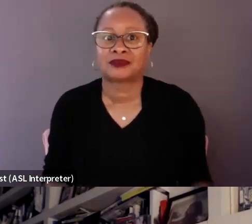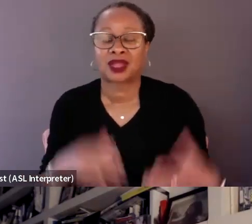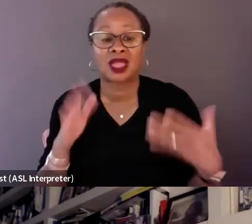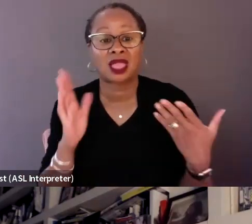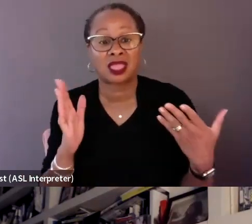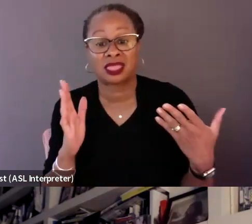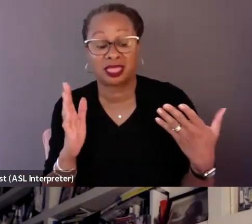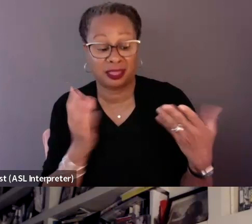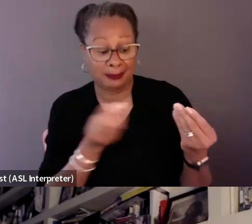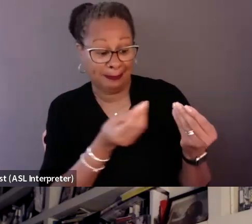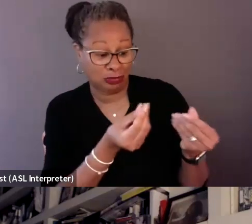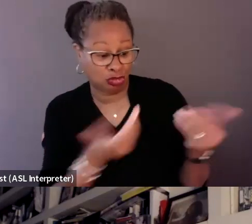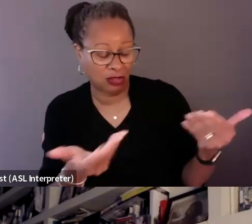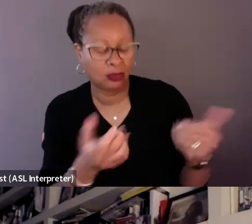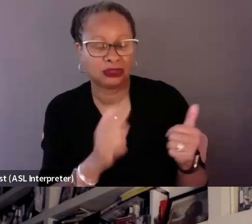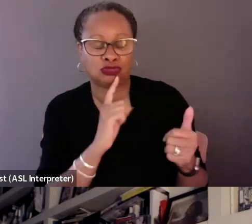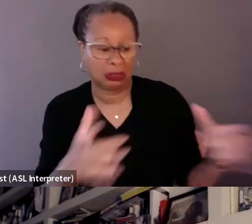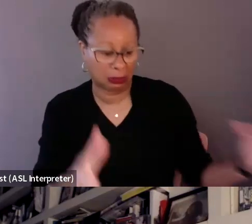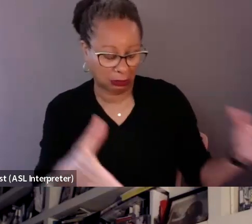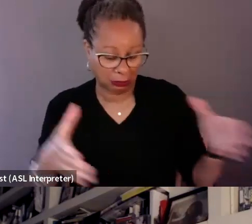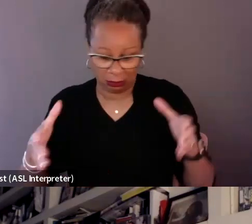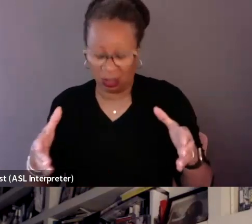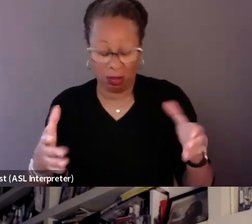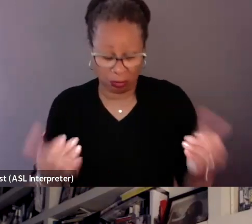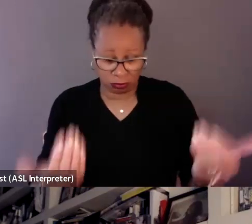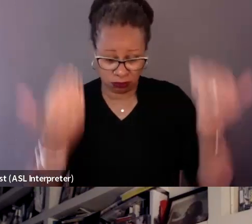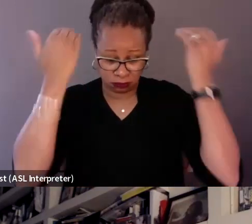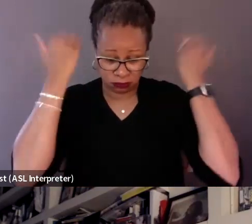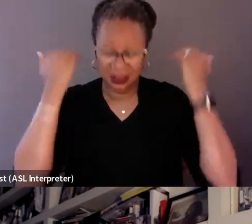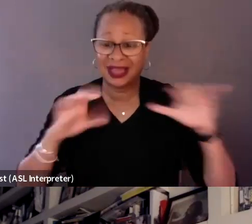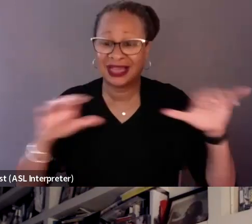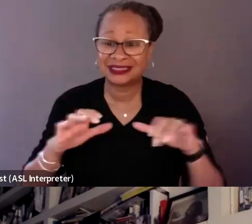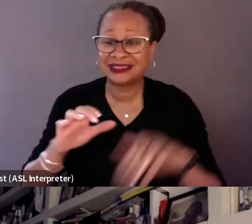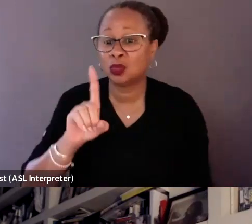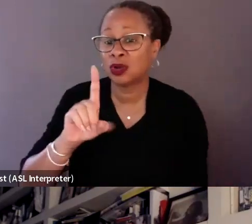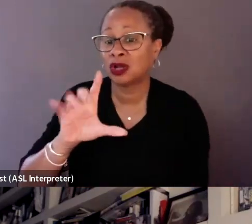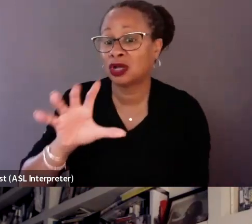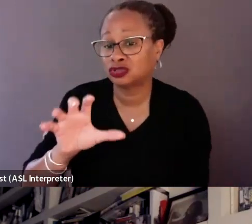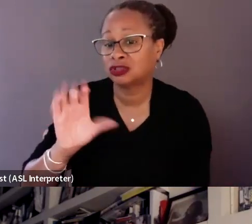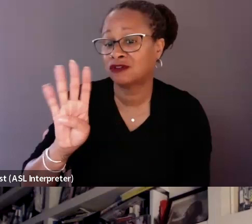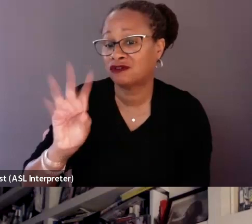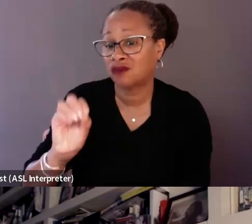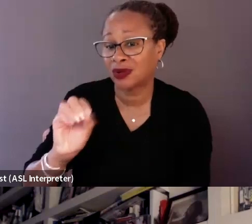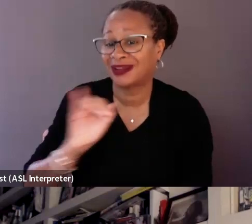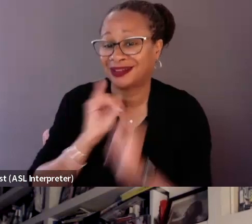of overwhelming, no? Because I did like 140 interviews,